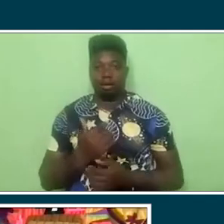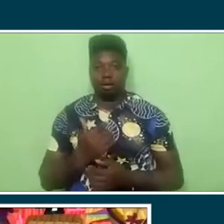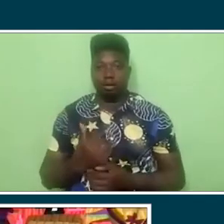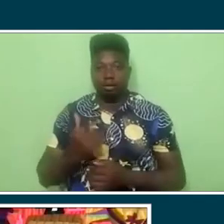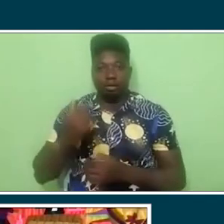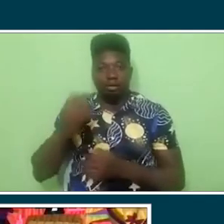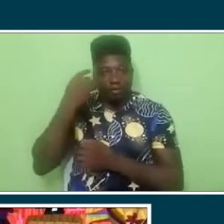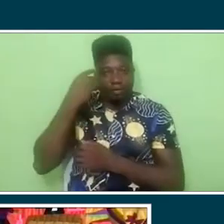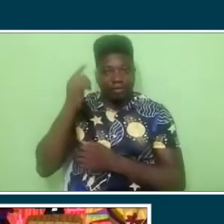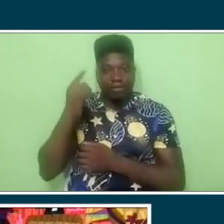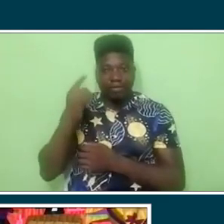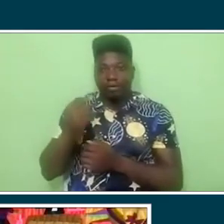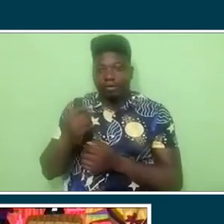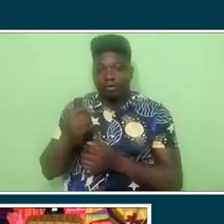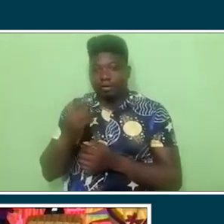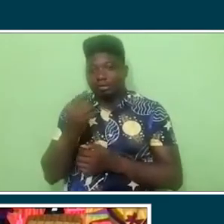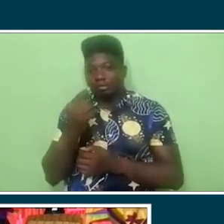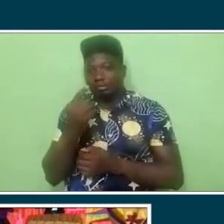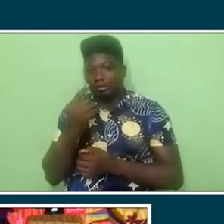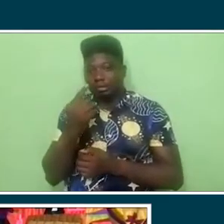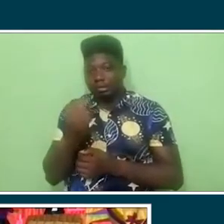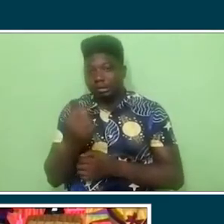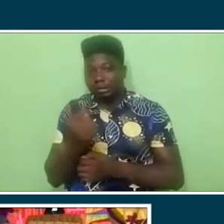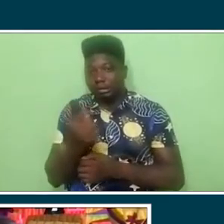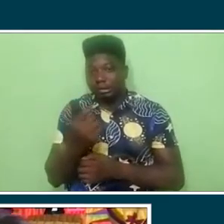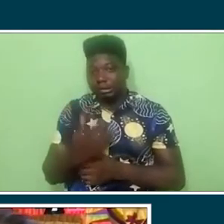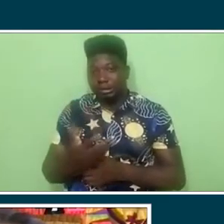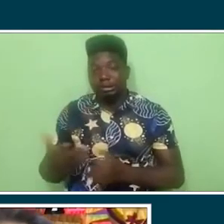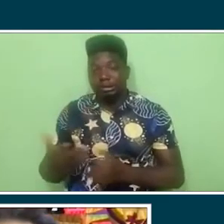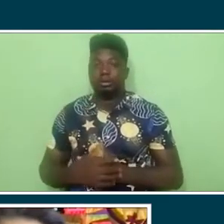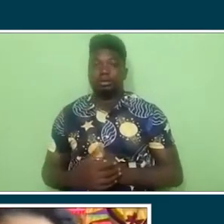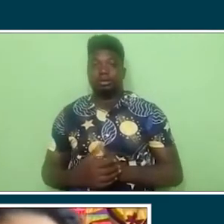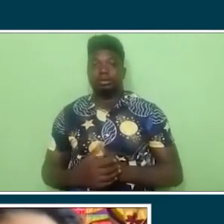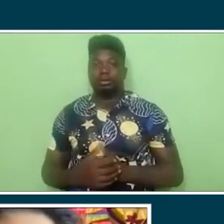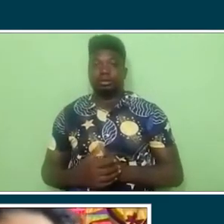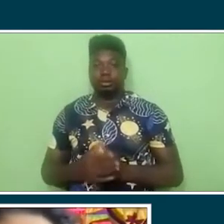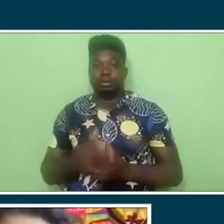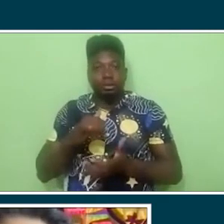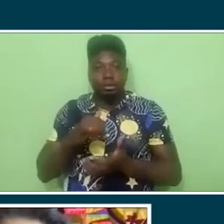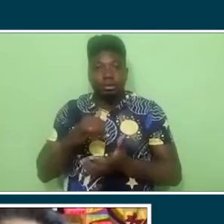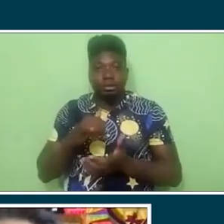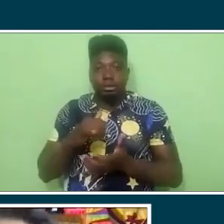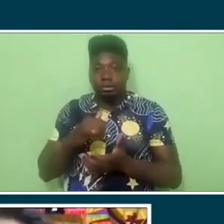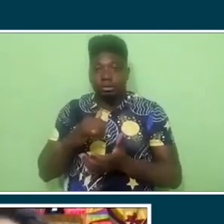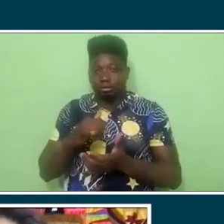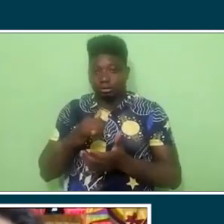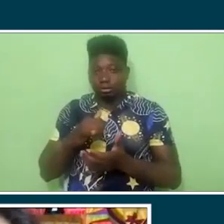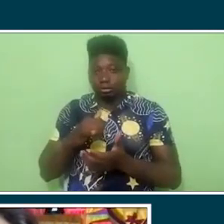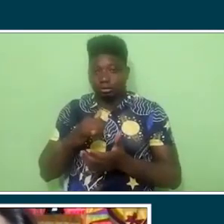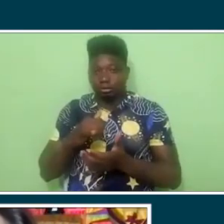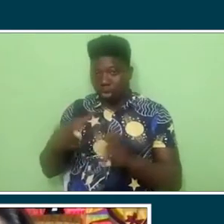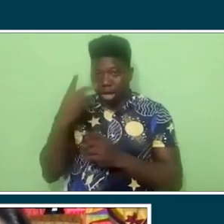sounded intriguing. Leticia, what, in your opinion, is cancel culture?